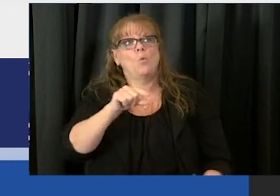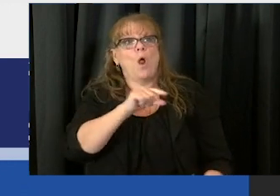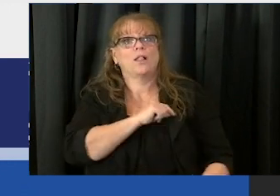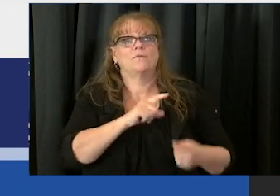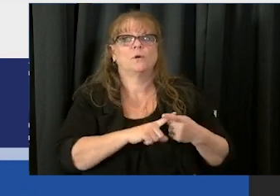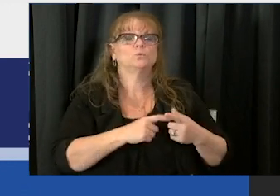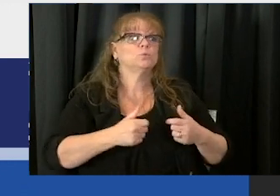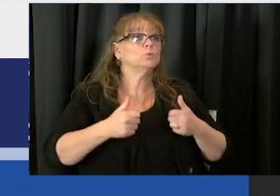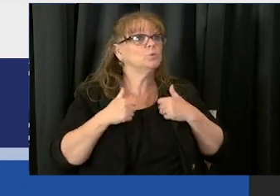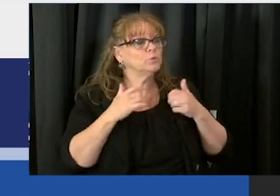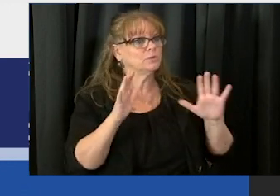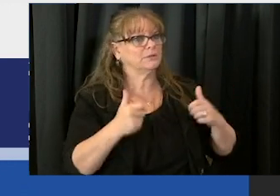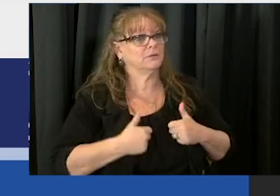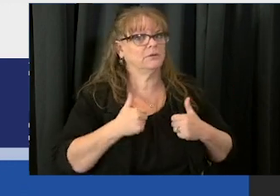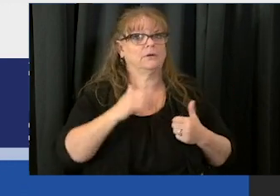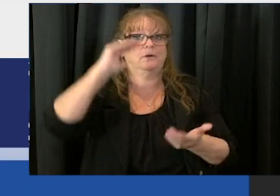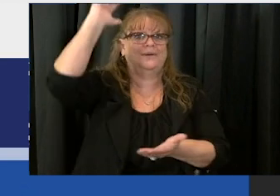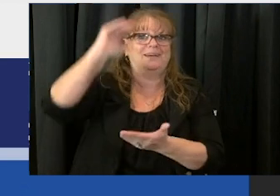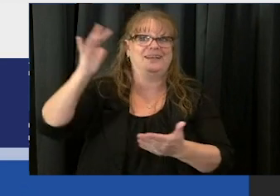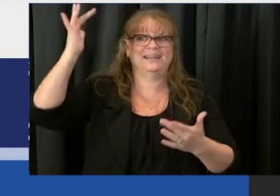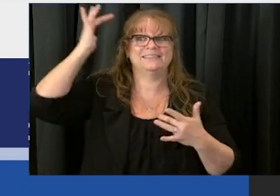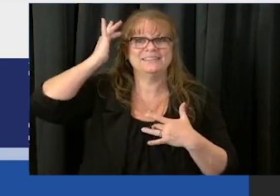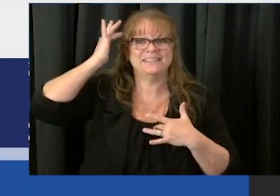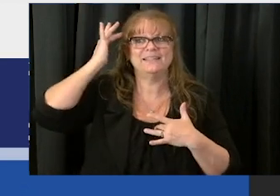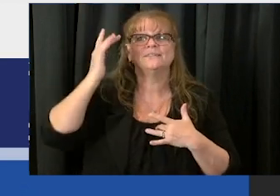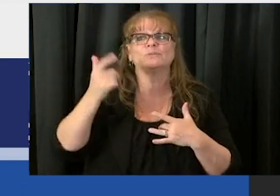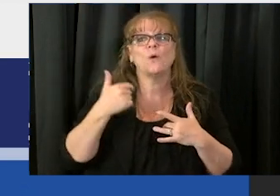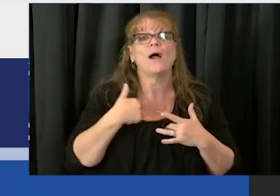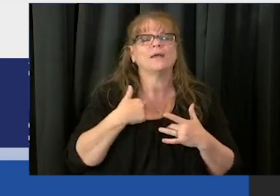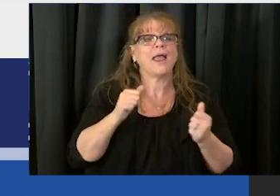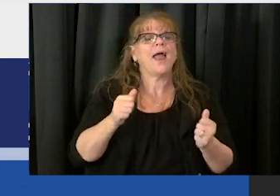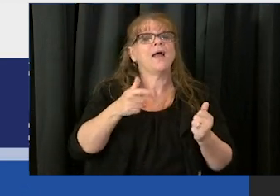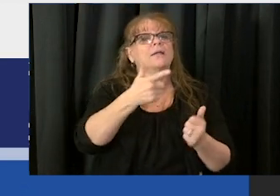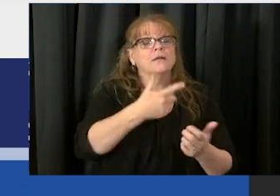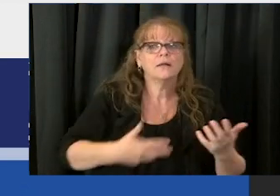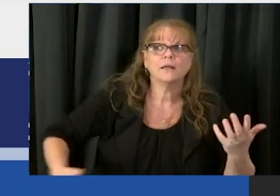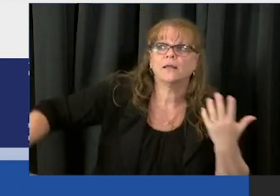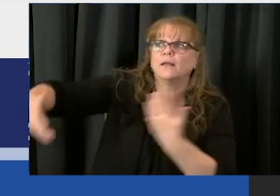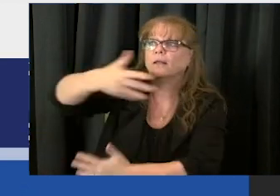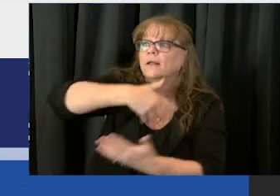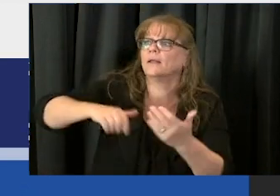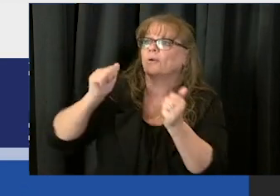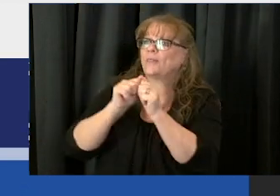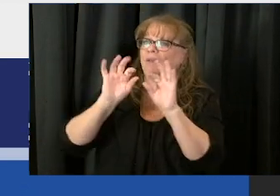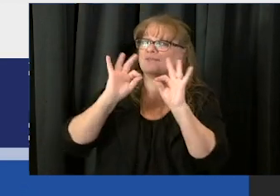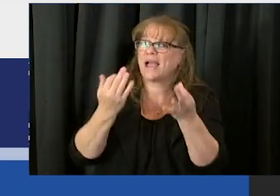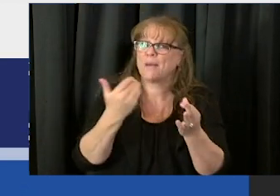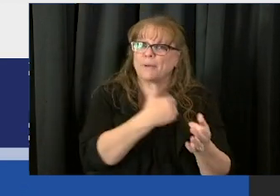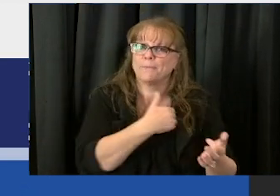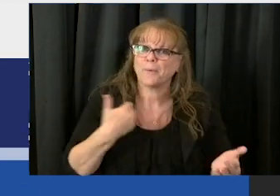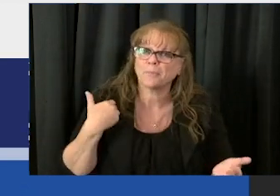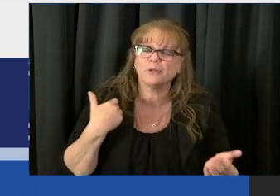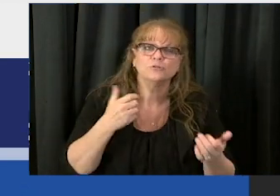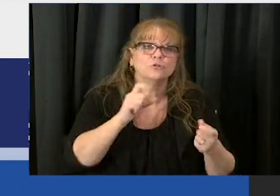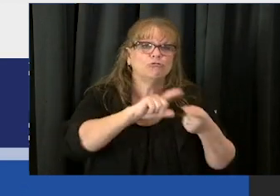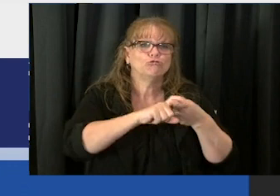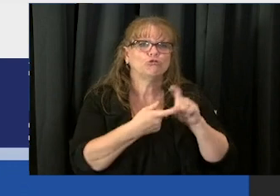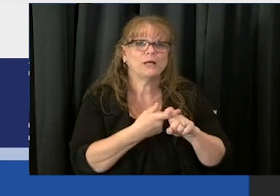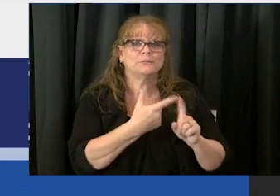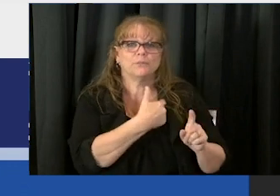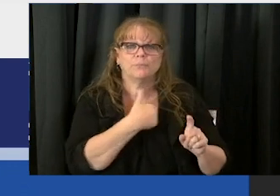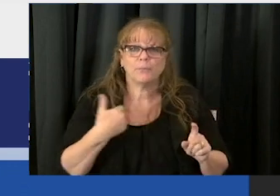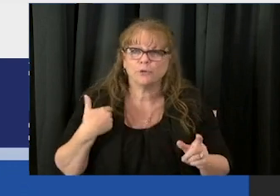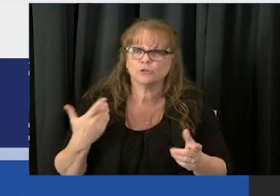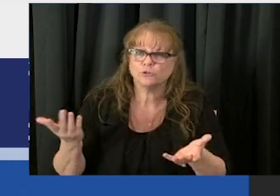that they have with family members, with their friends and others. It is a exciting priority to be able to